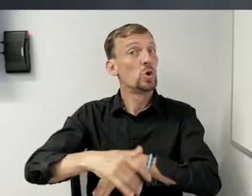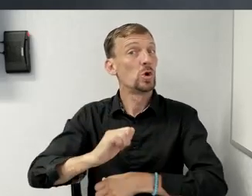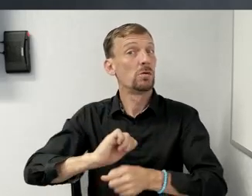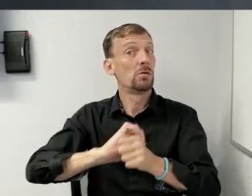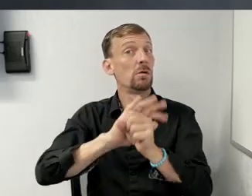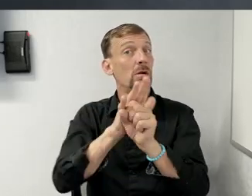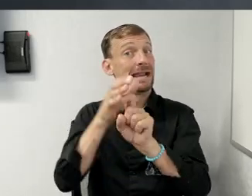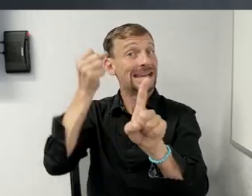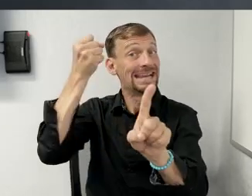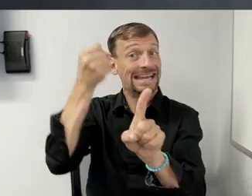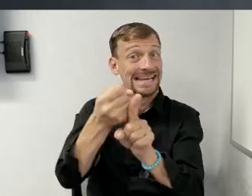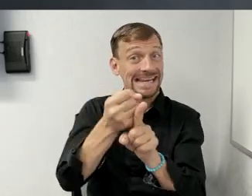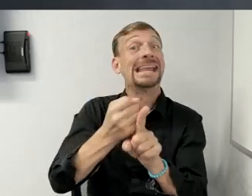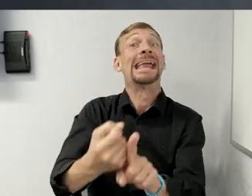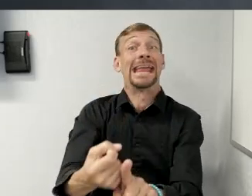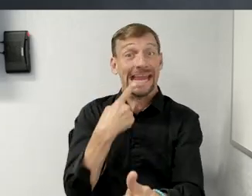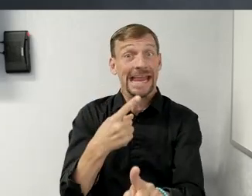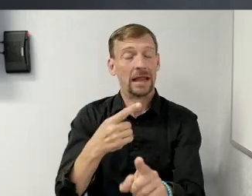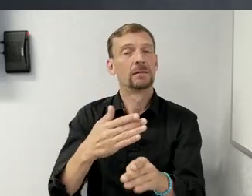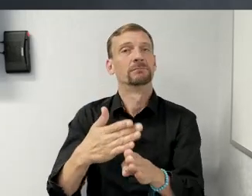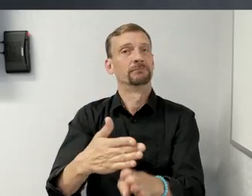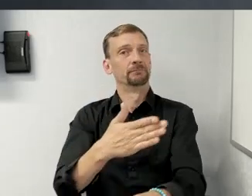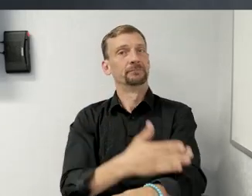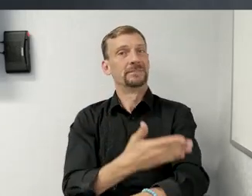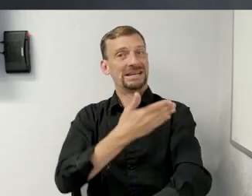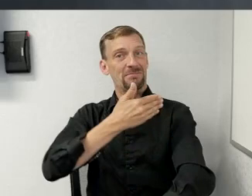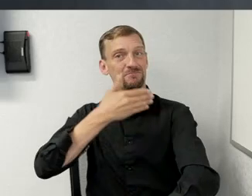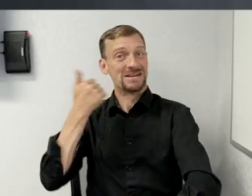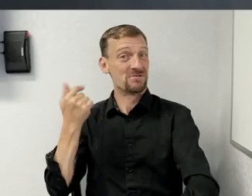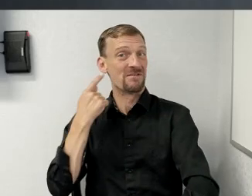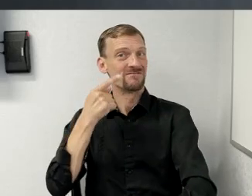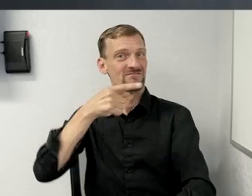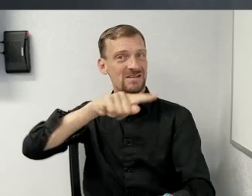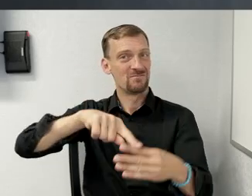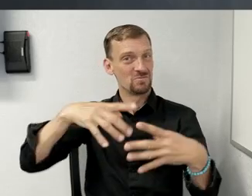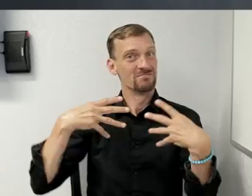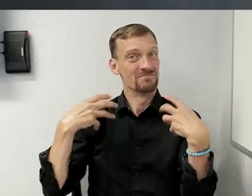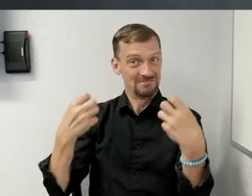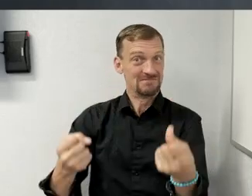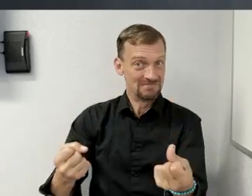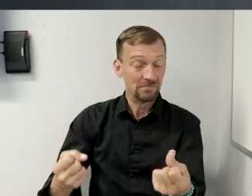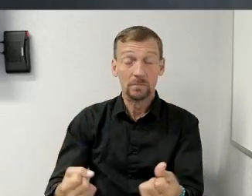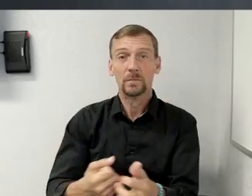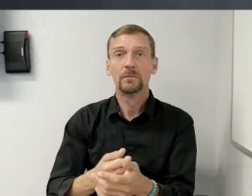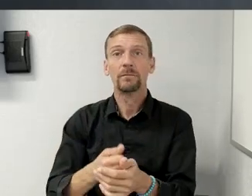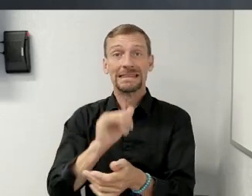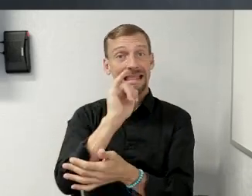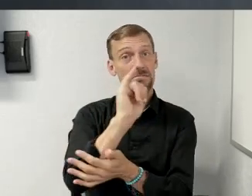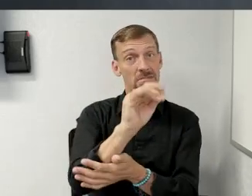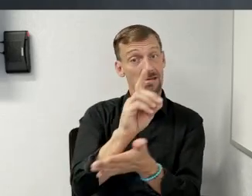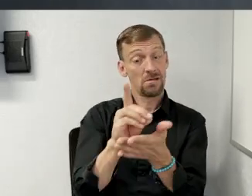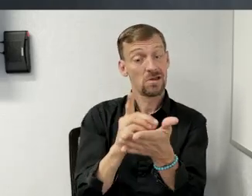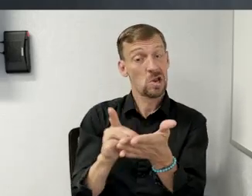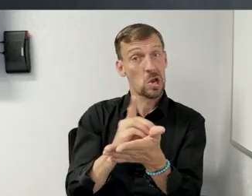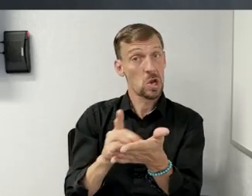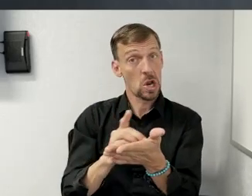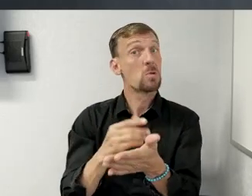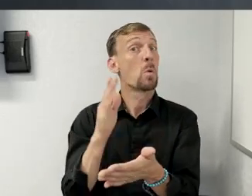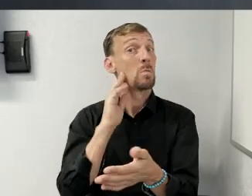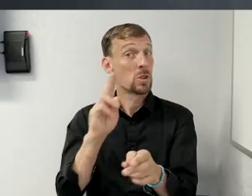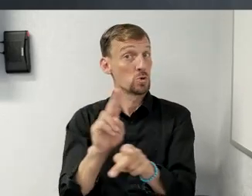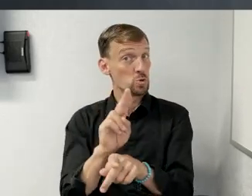the disease development might be more promising. So that will be a drug that we will be